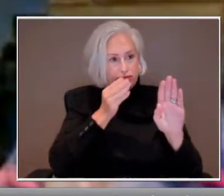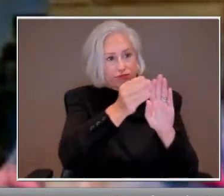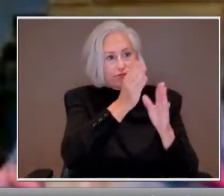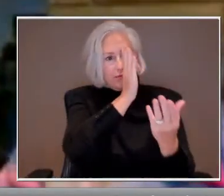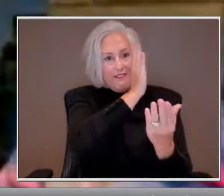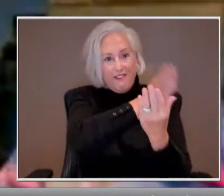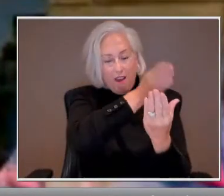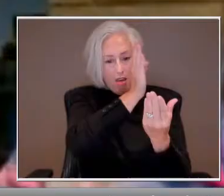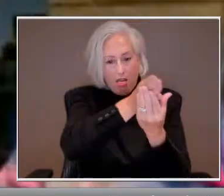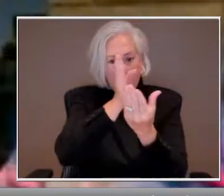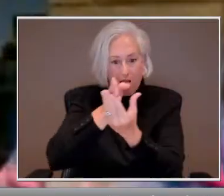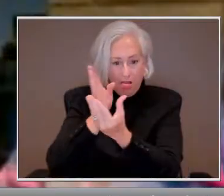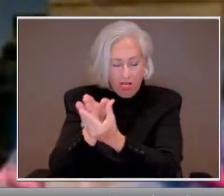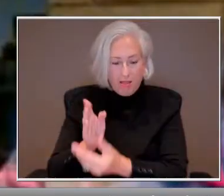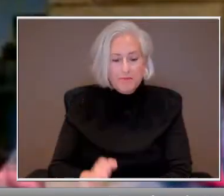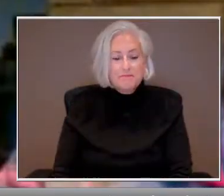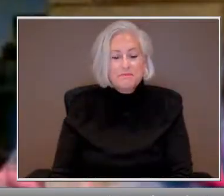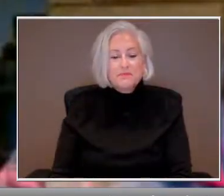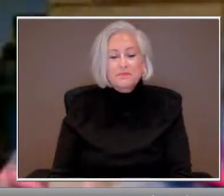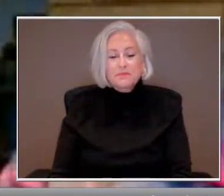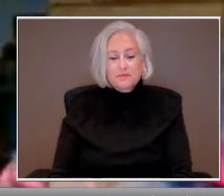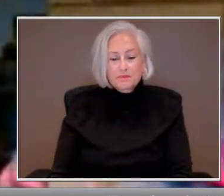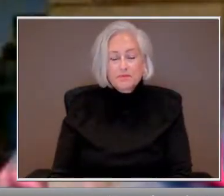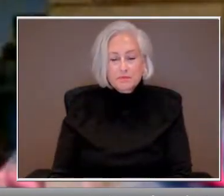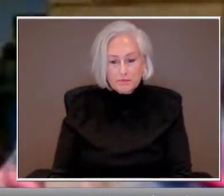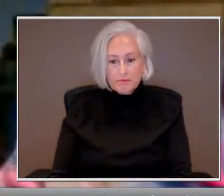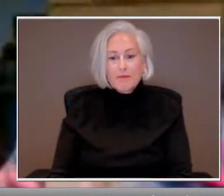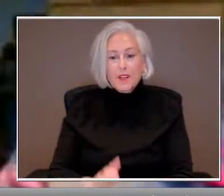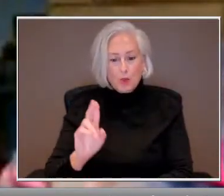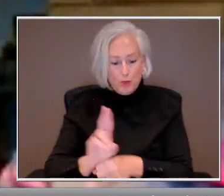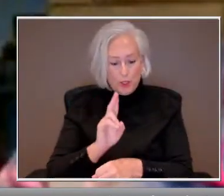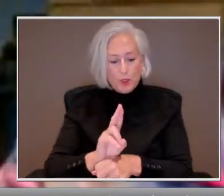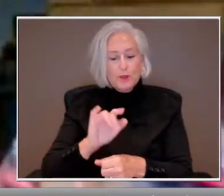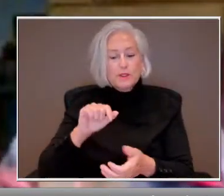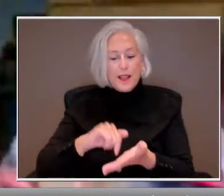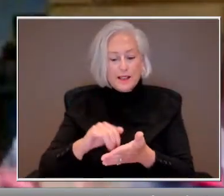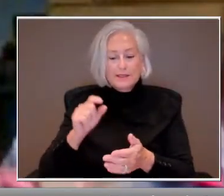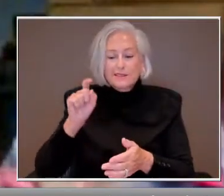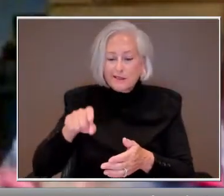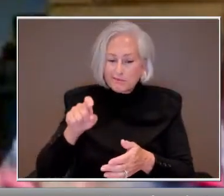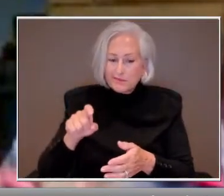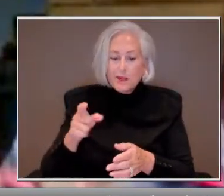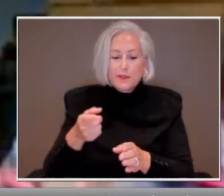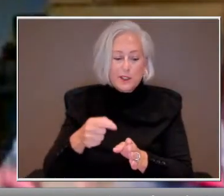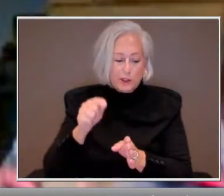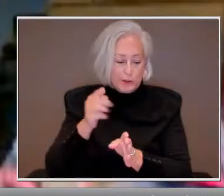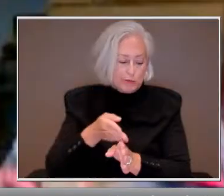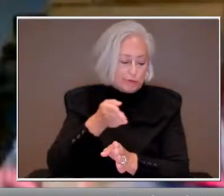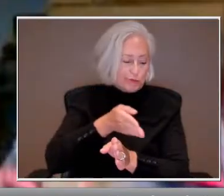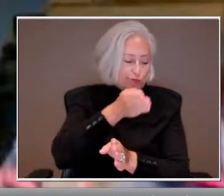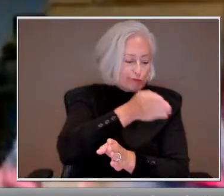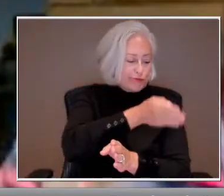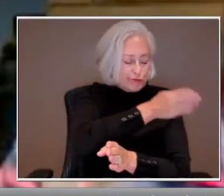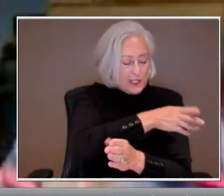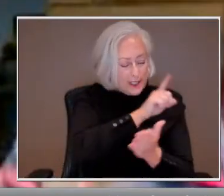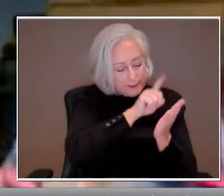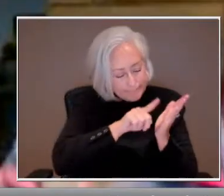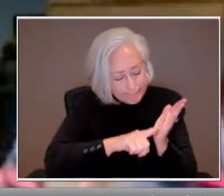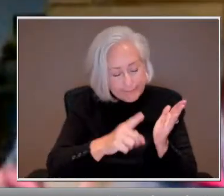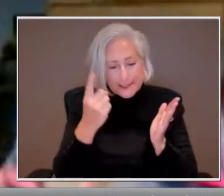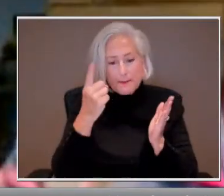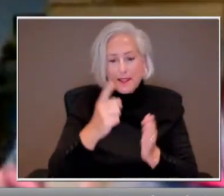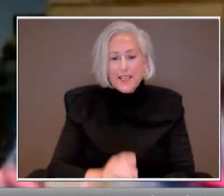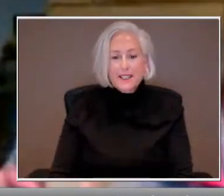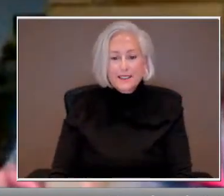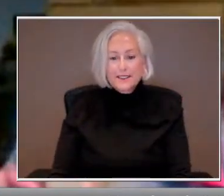them, but we fall back on the notebook. I was looking for a page that